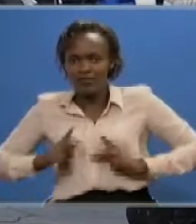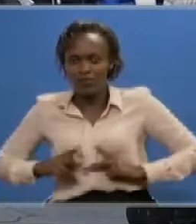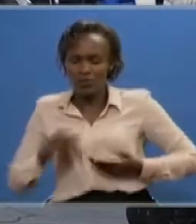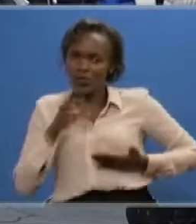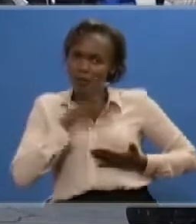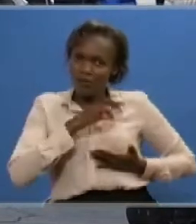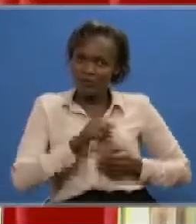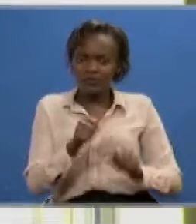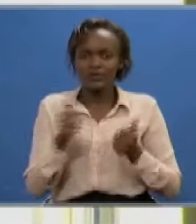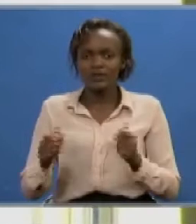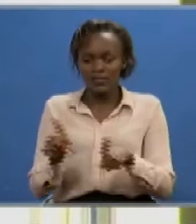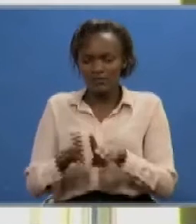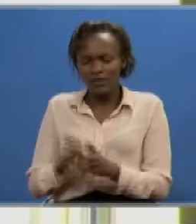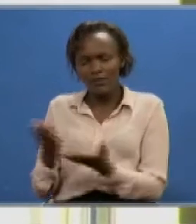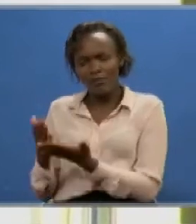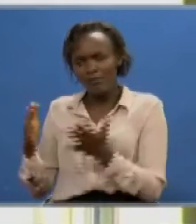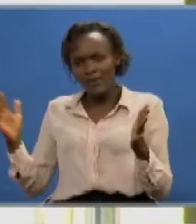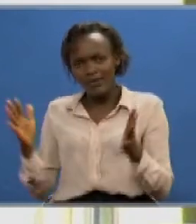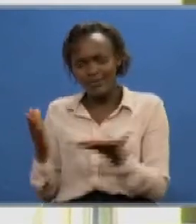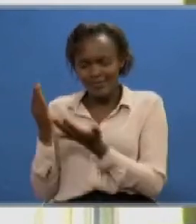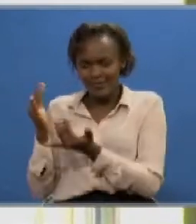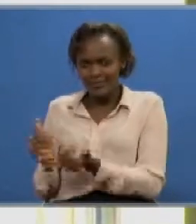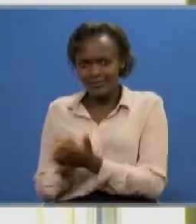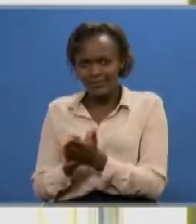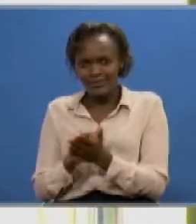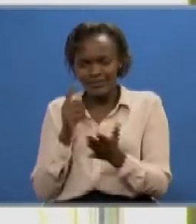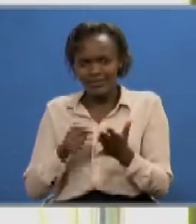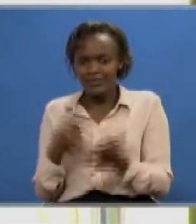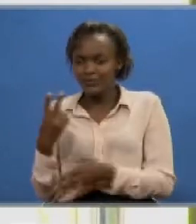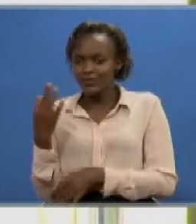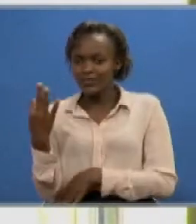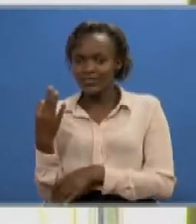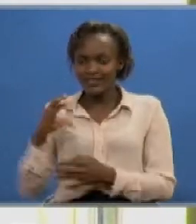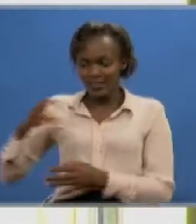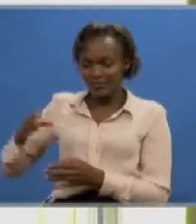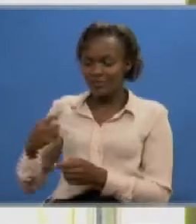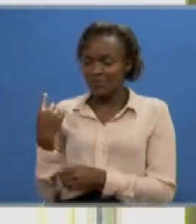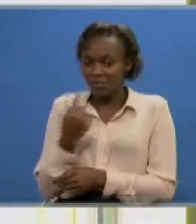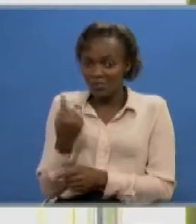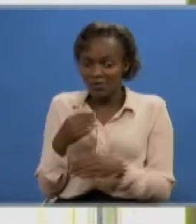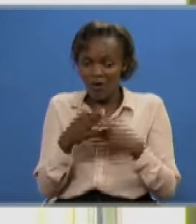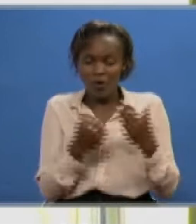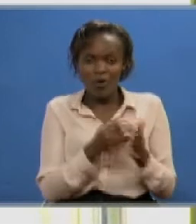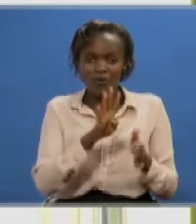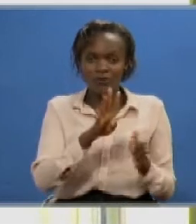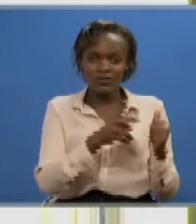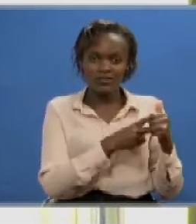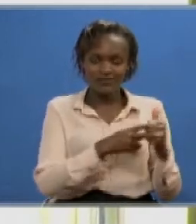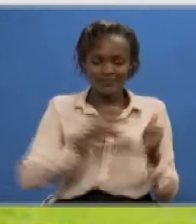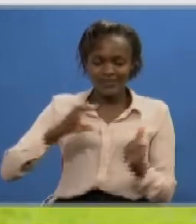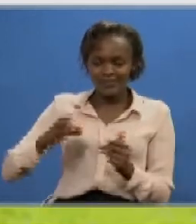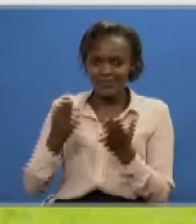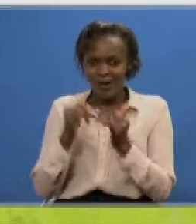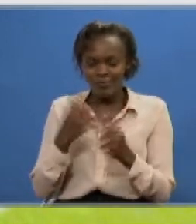profit. The even bigger concern, however, is that only 23 counties out of the 47 counties have met the